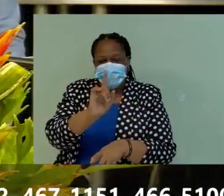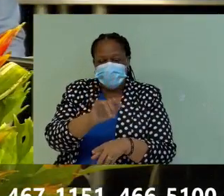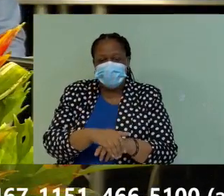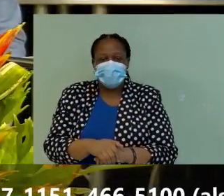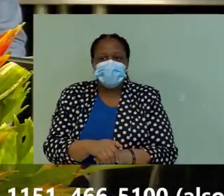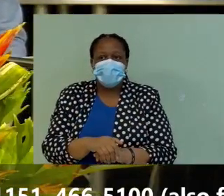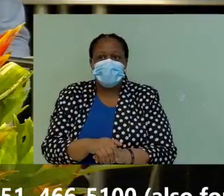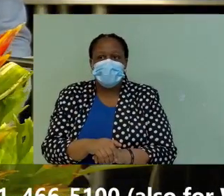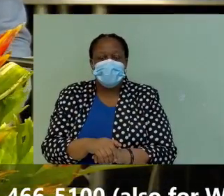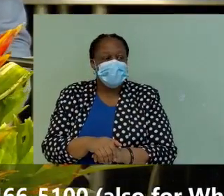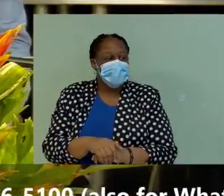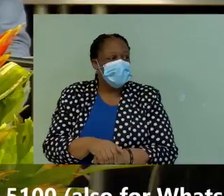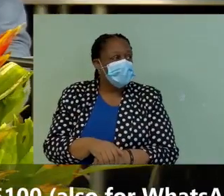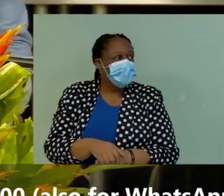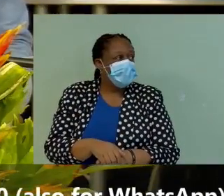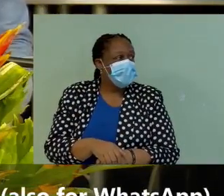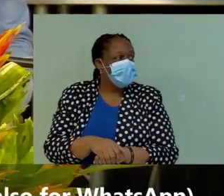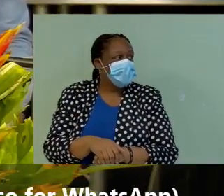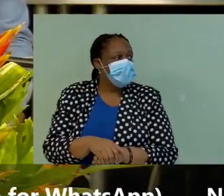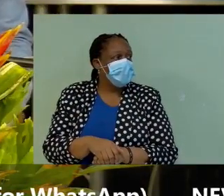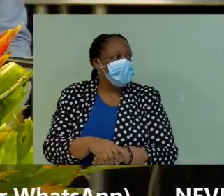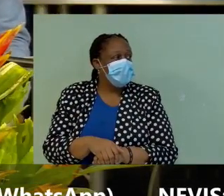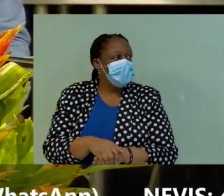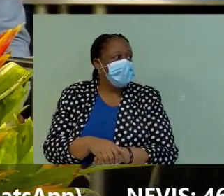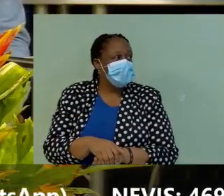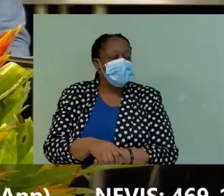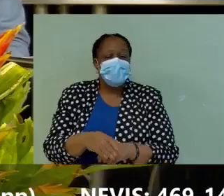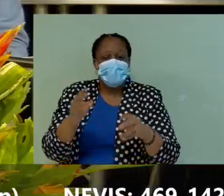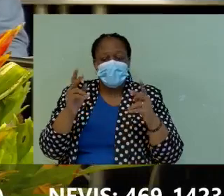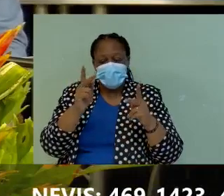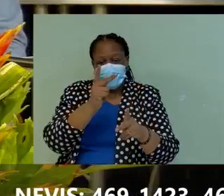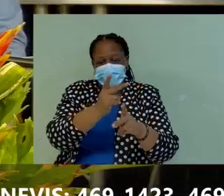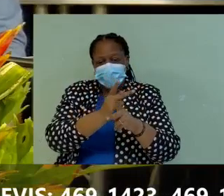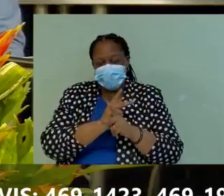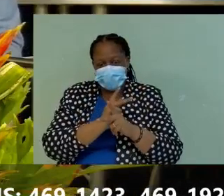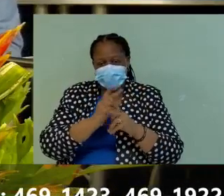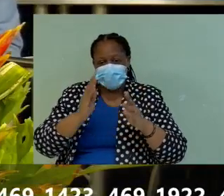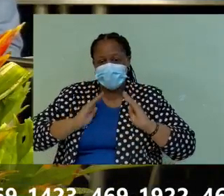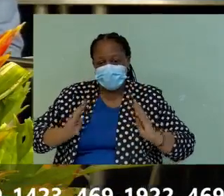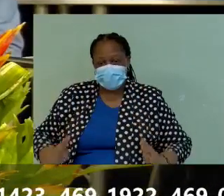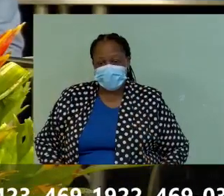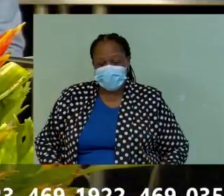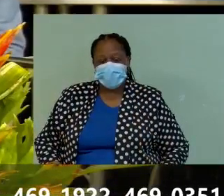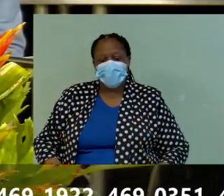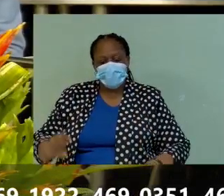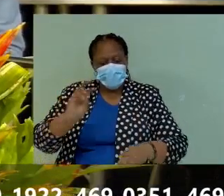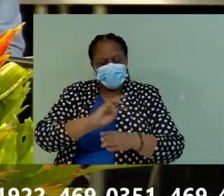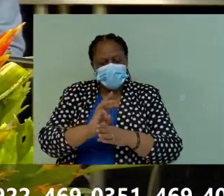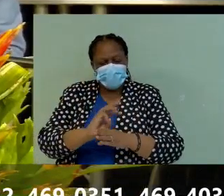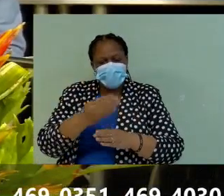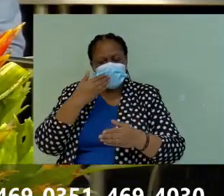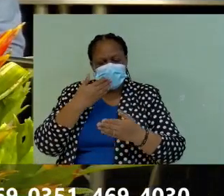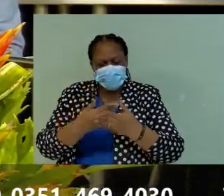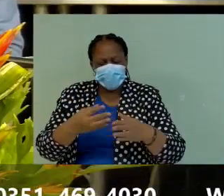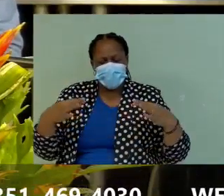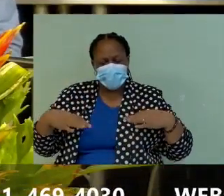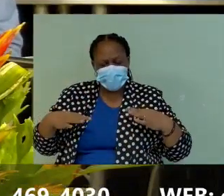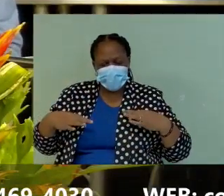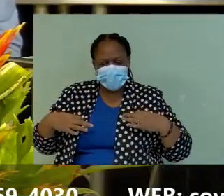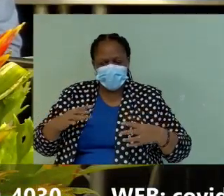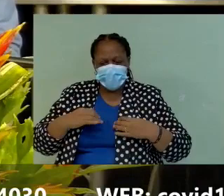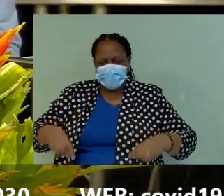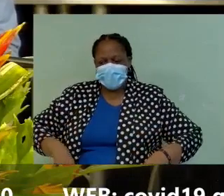no flip-flop. Protect your body. Wear proper clothing. Avoid loose